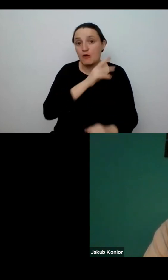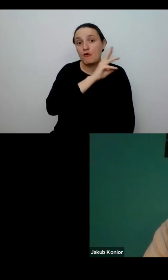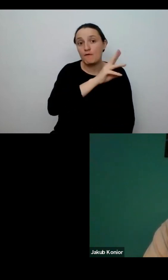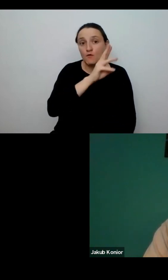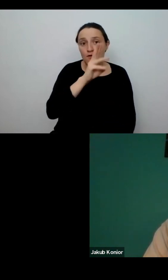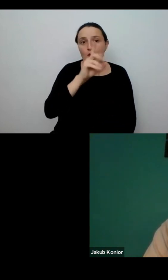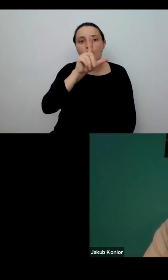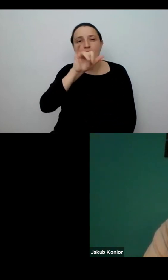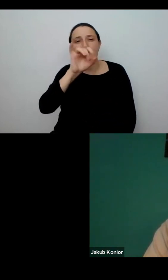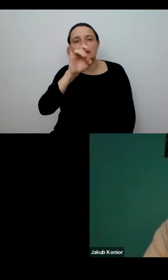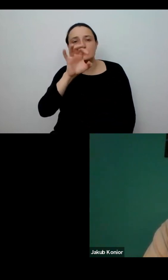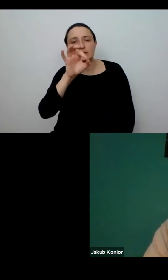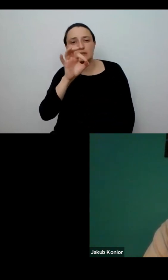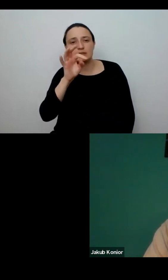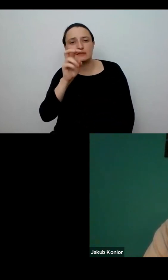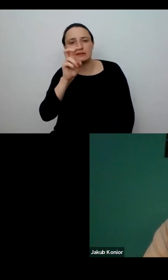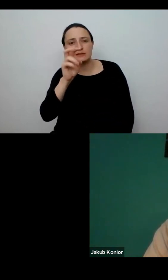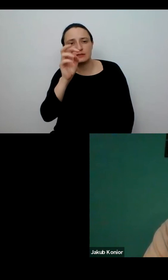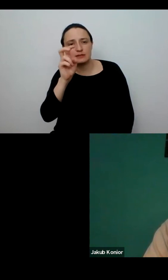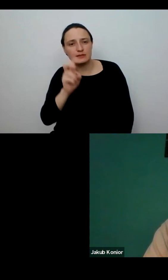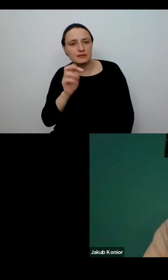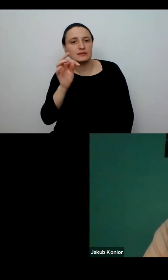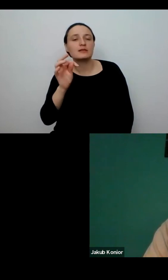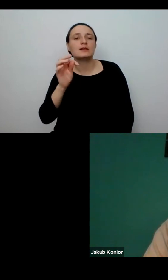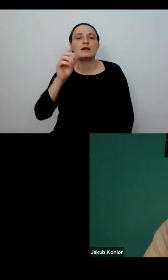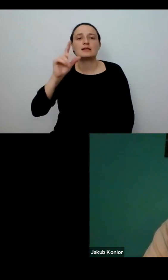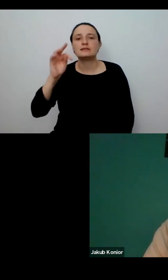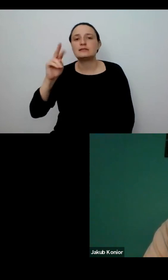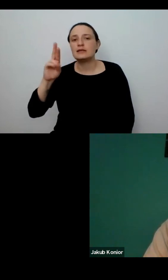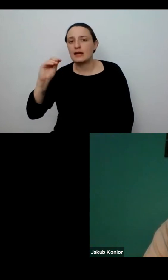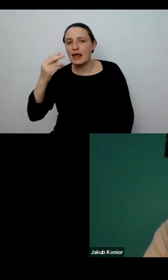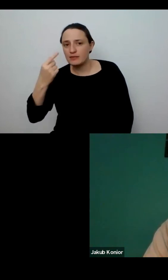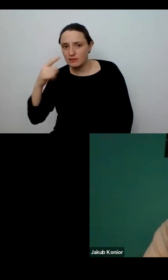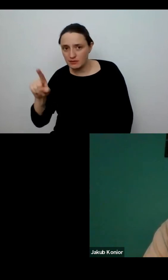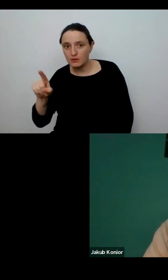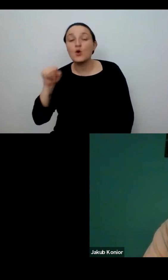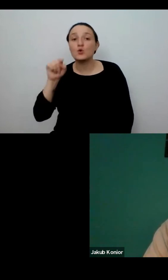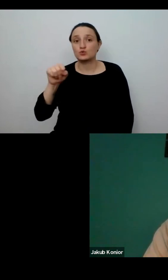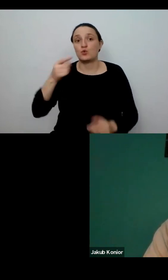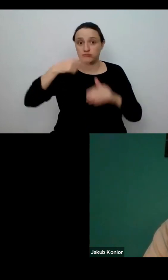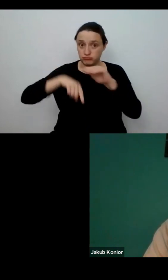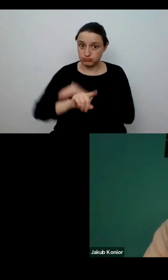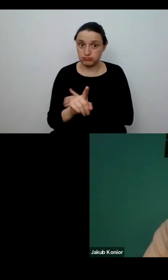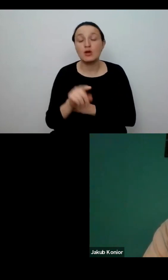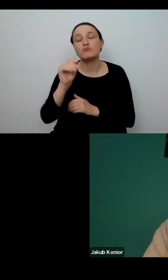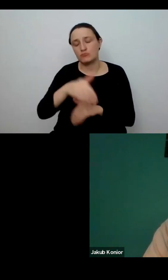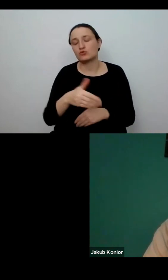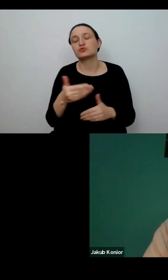lighttrends.lightpollutionmap.info, you can turn on the layer which is called DMSP.